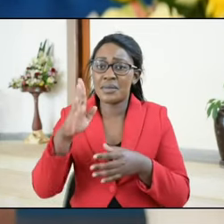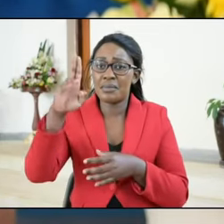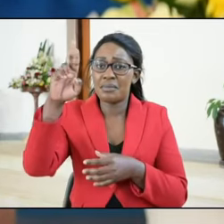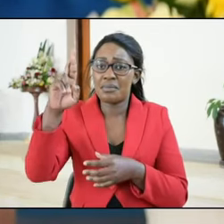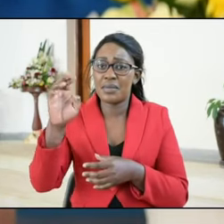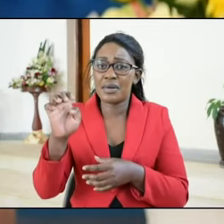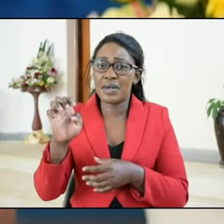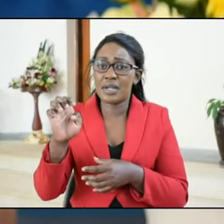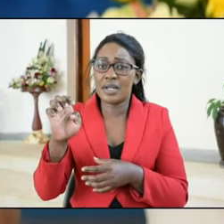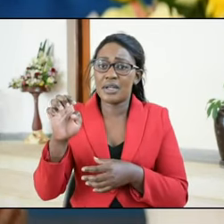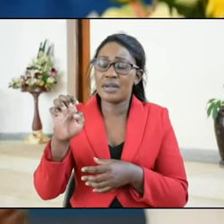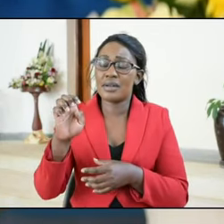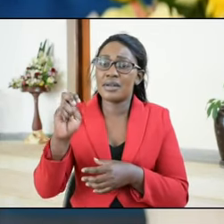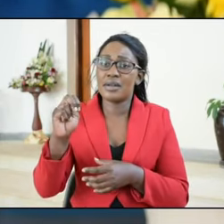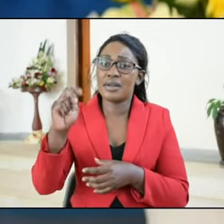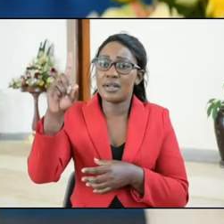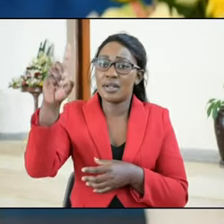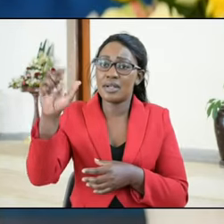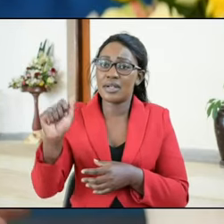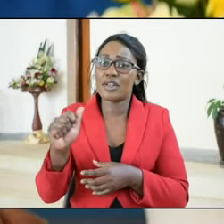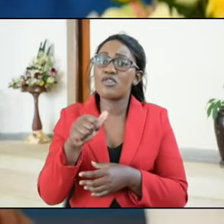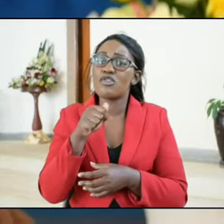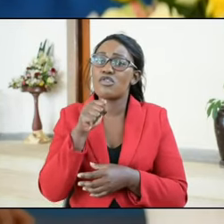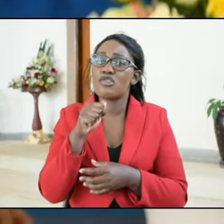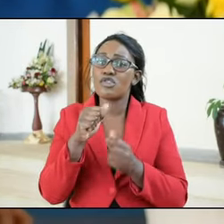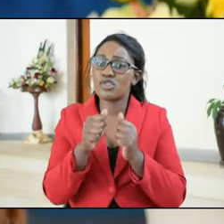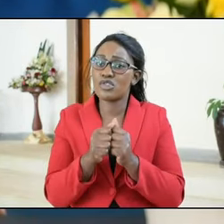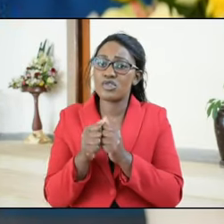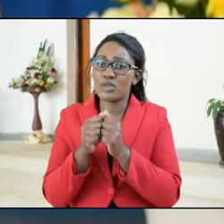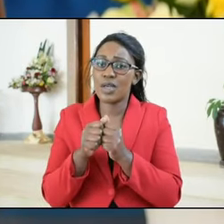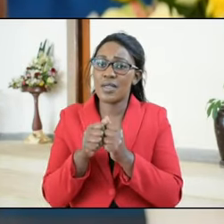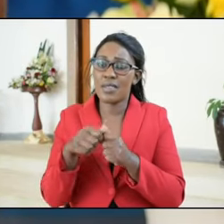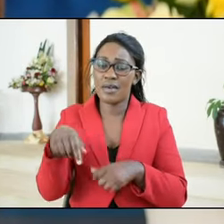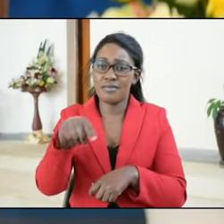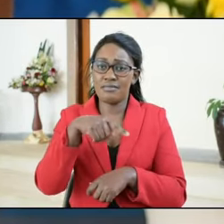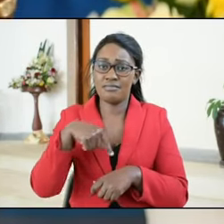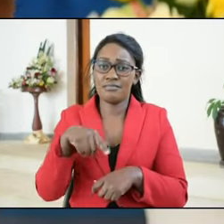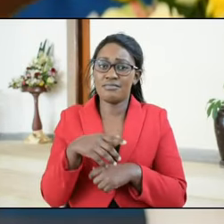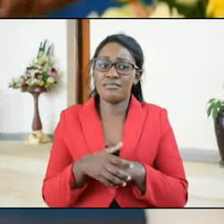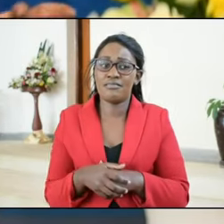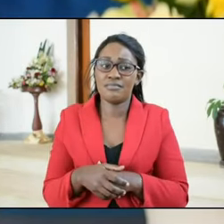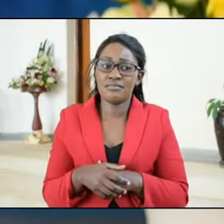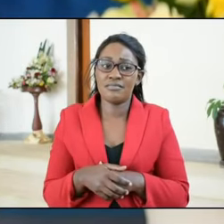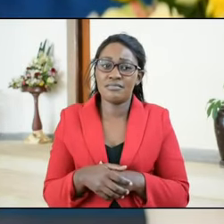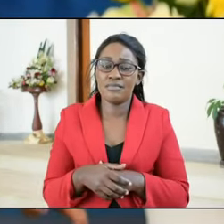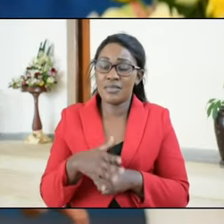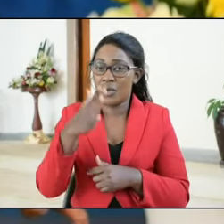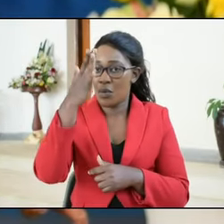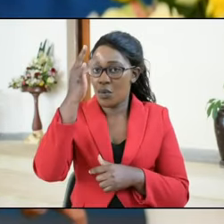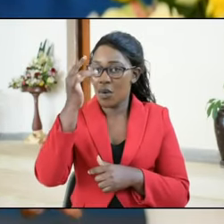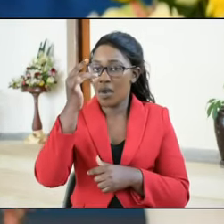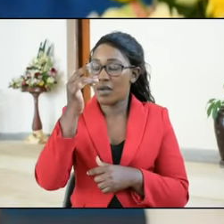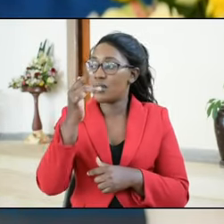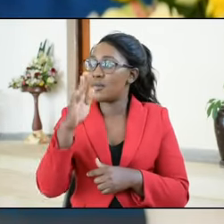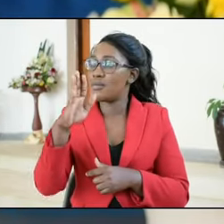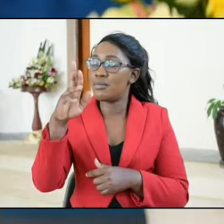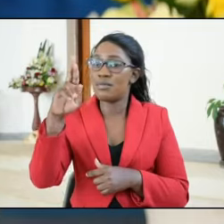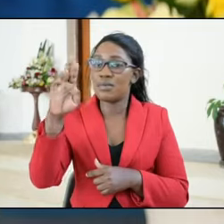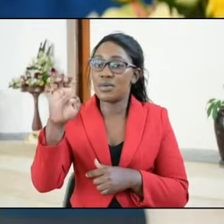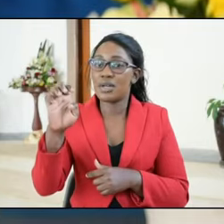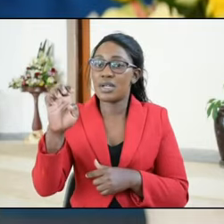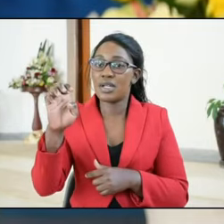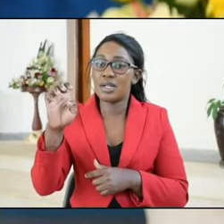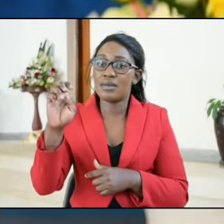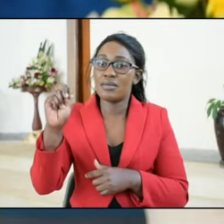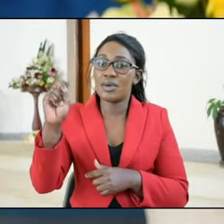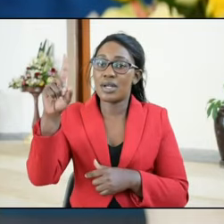us. And it is because Brenda will have been taken up secretly to heaven. Are there